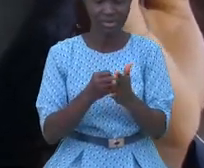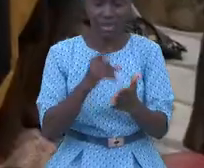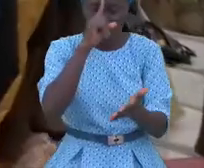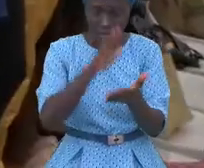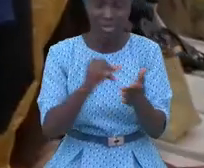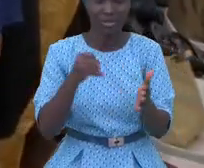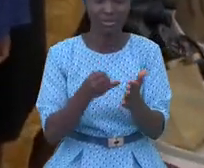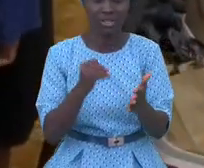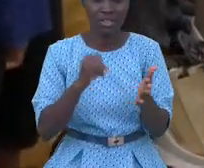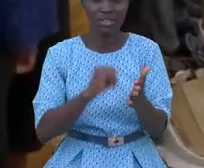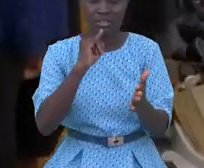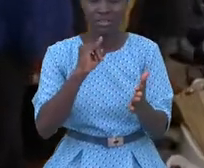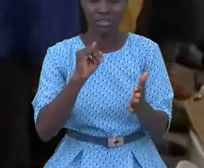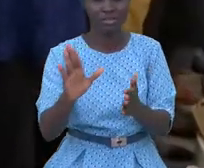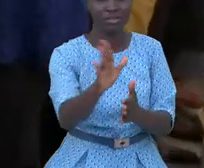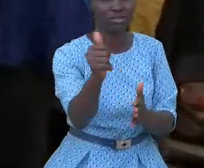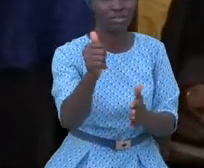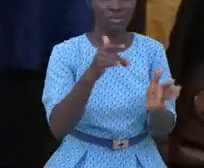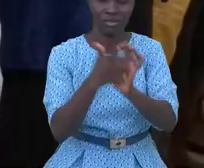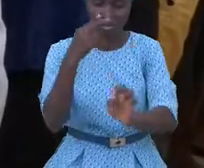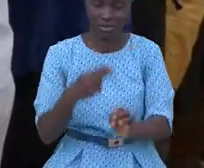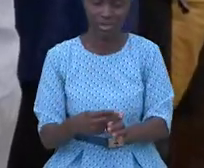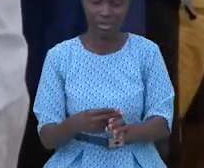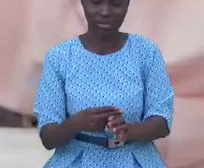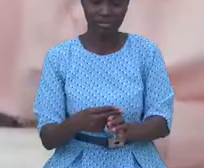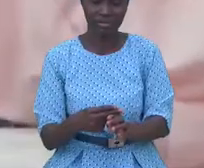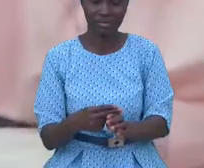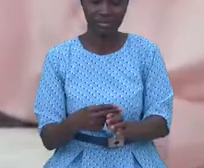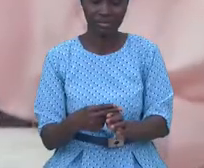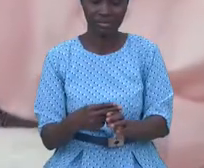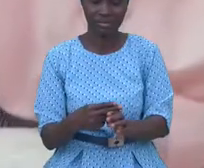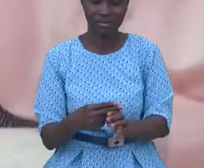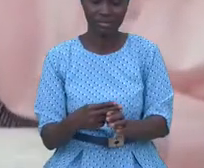It is yours in Jesus' name.